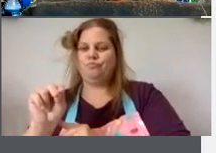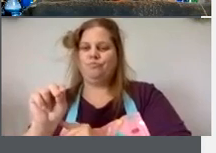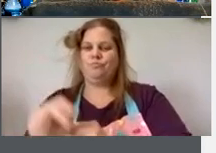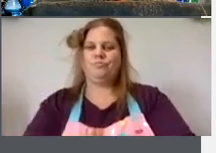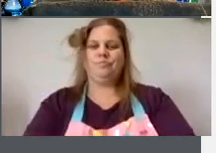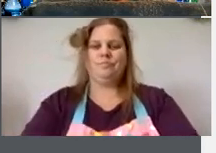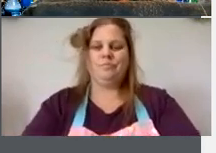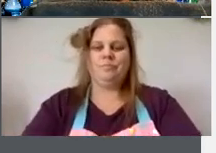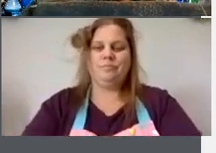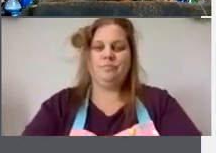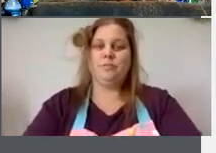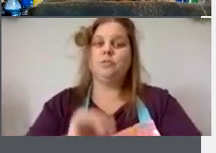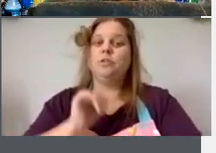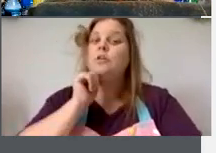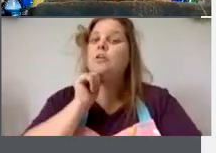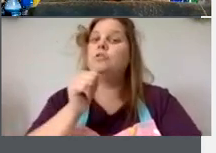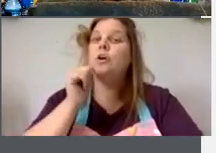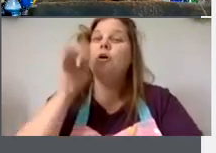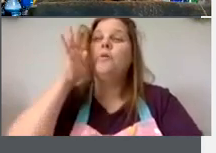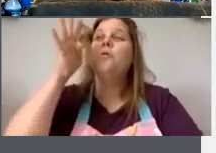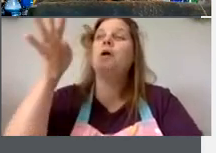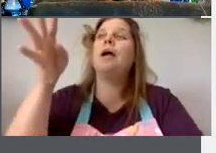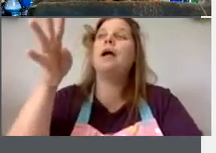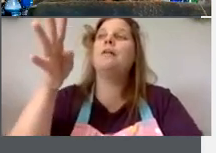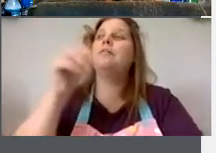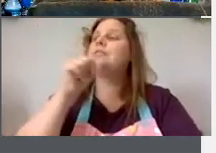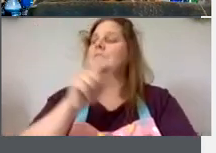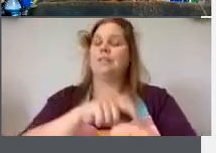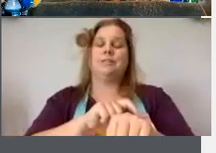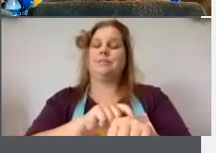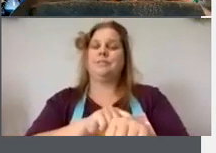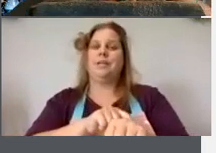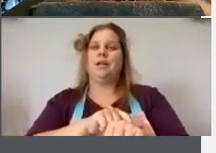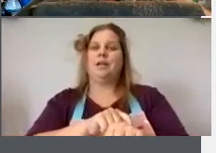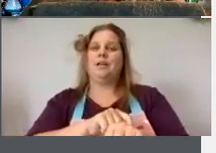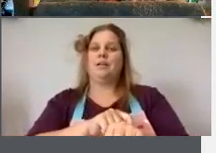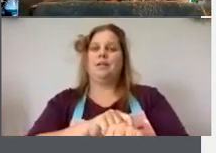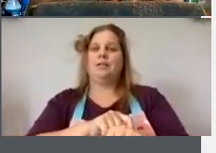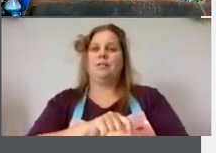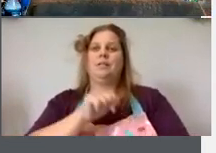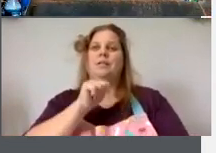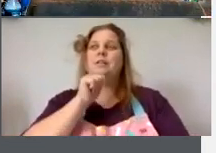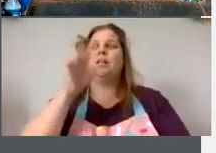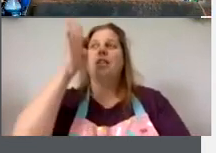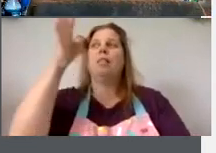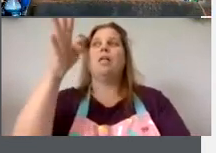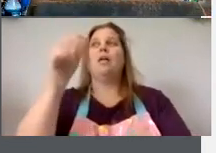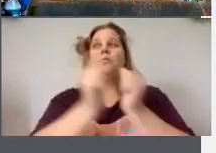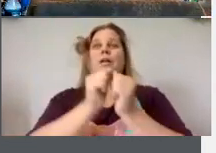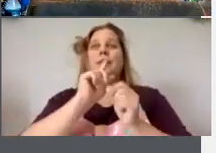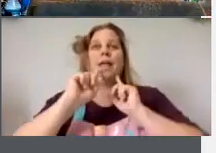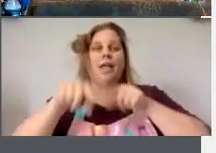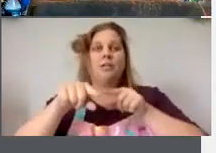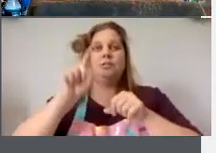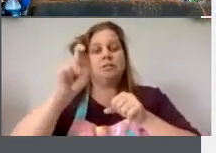Now, don't be creative. This is not the time where you don't be creative with your answers. You need to